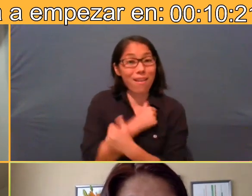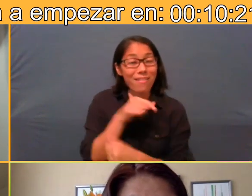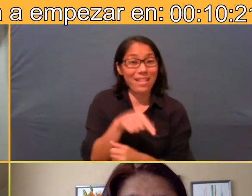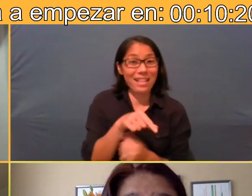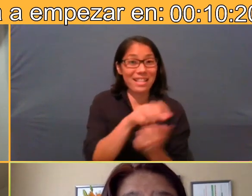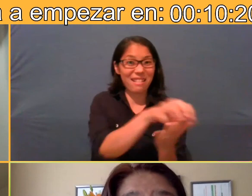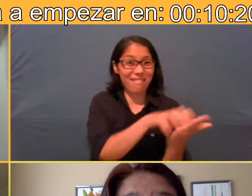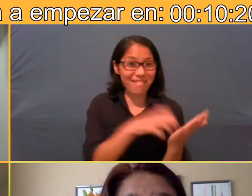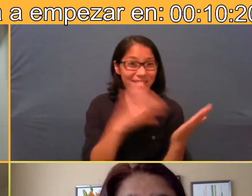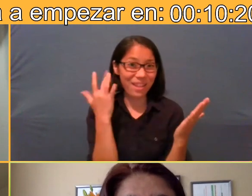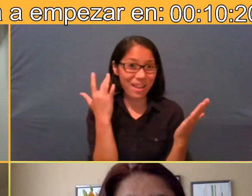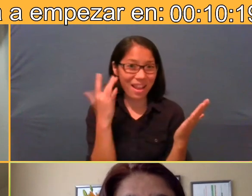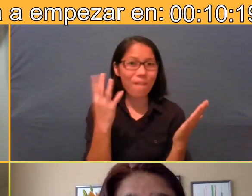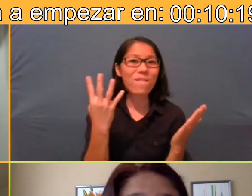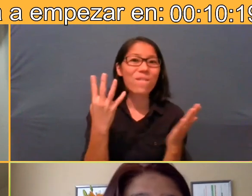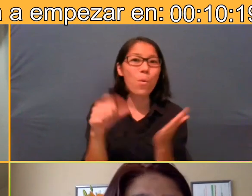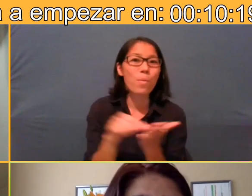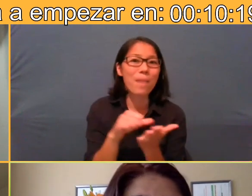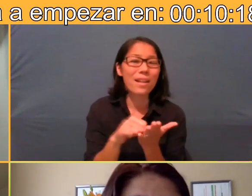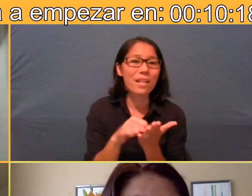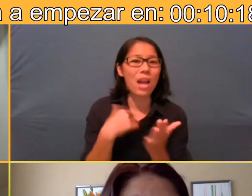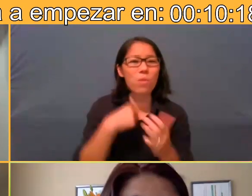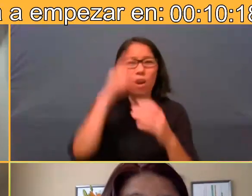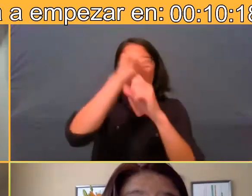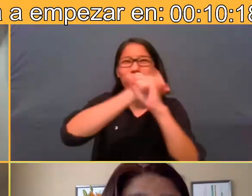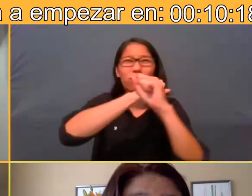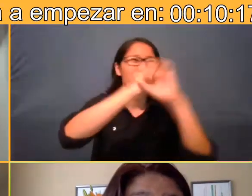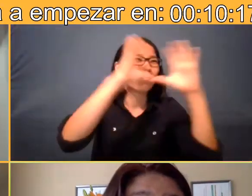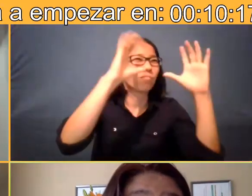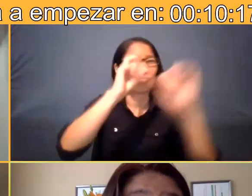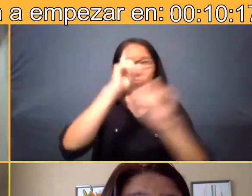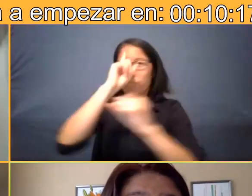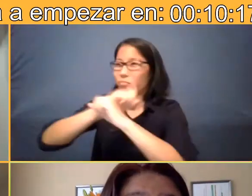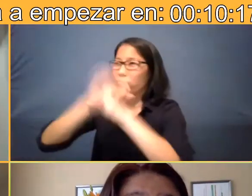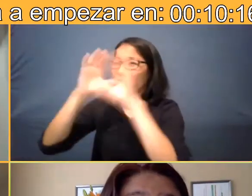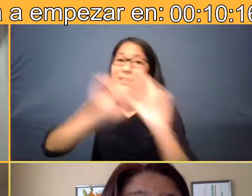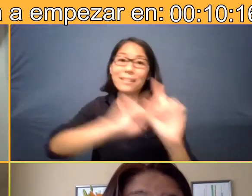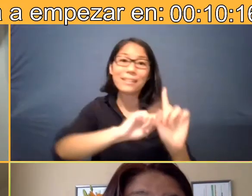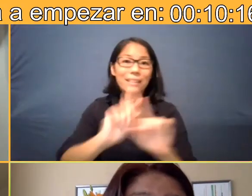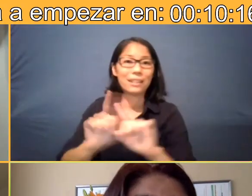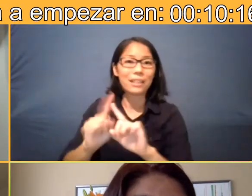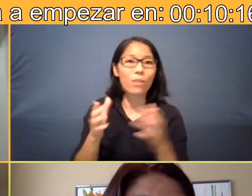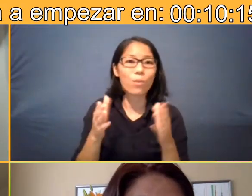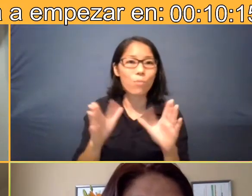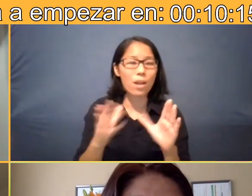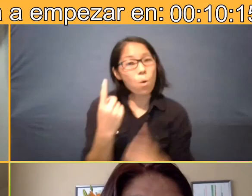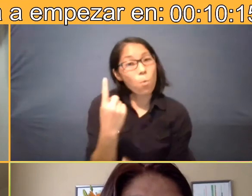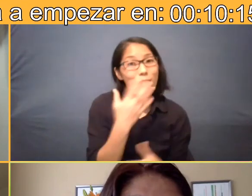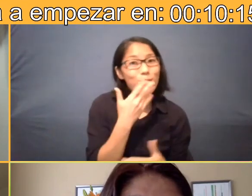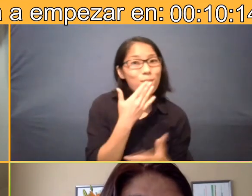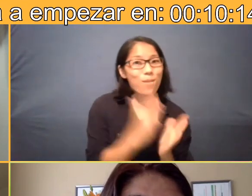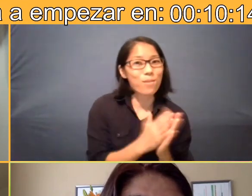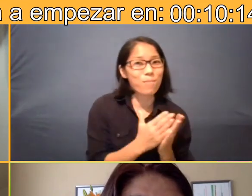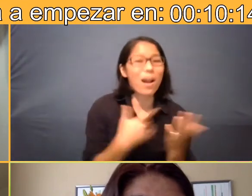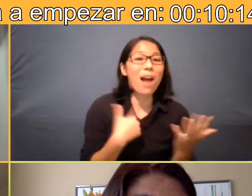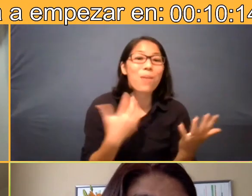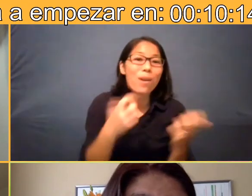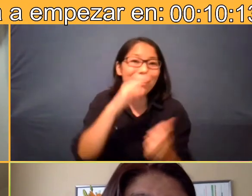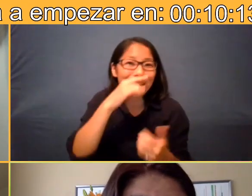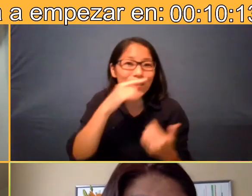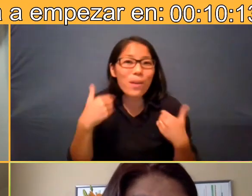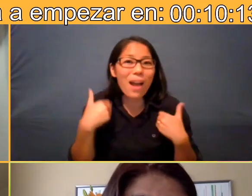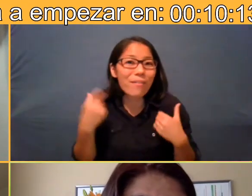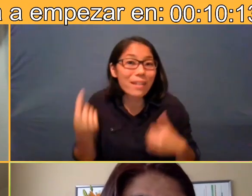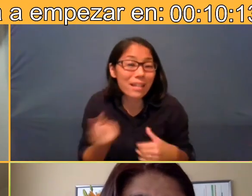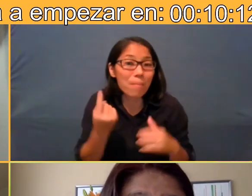text. And we're imagining it in all these different ways, one of which is a coloring book, because I wanted kids to have something to do when they're